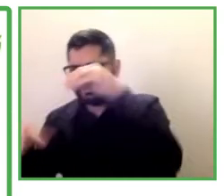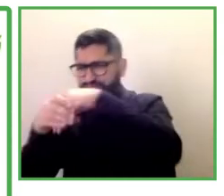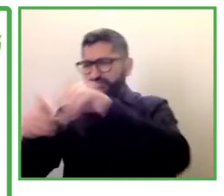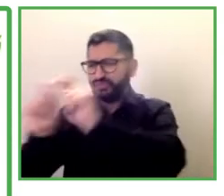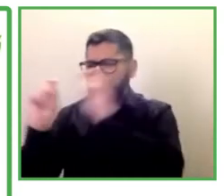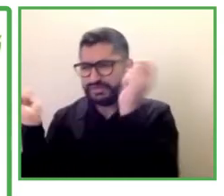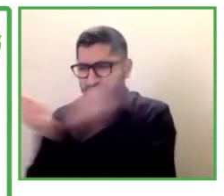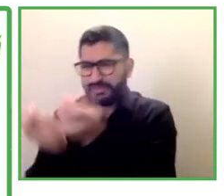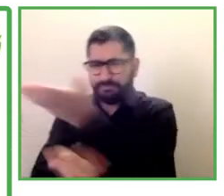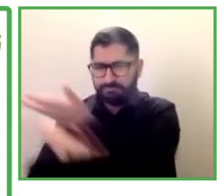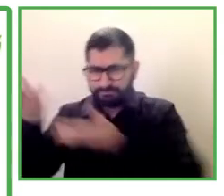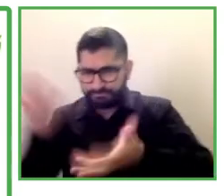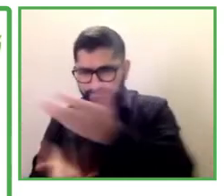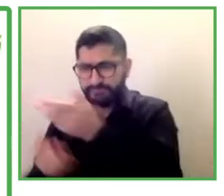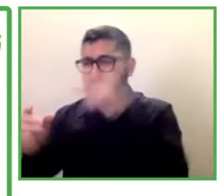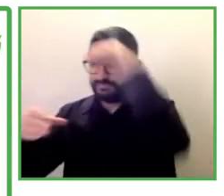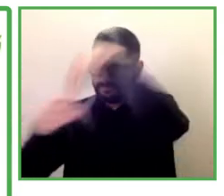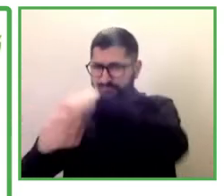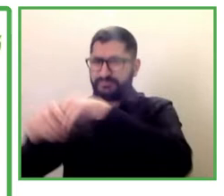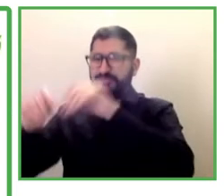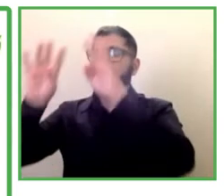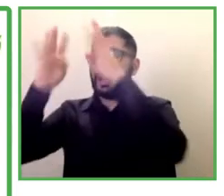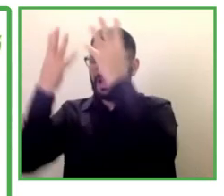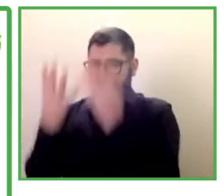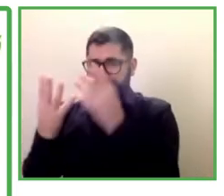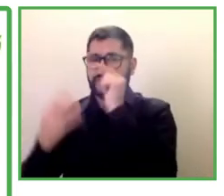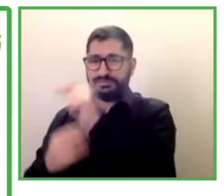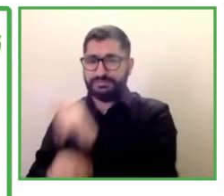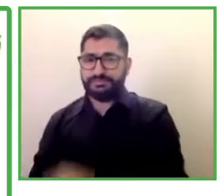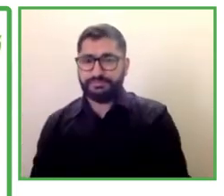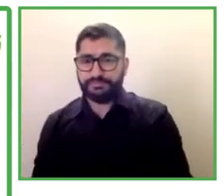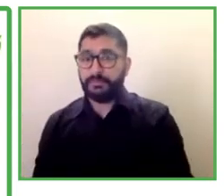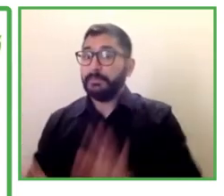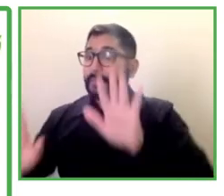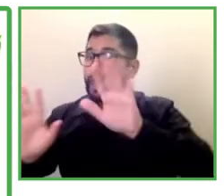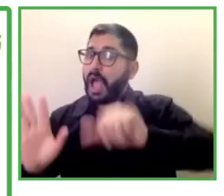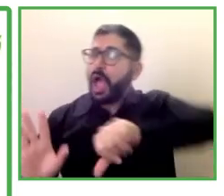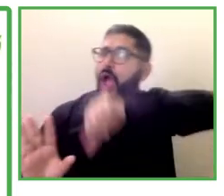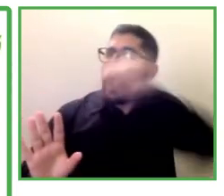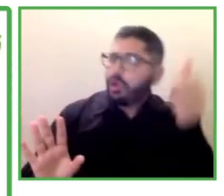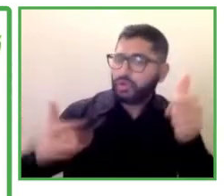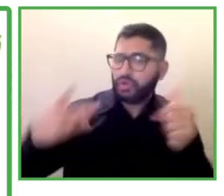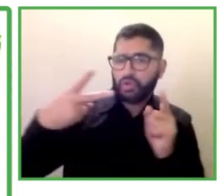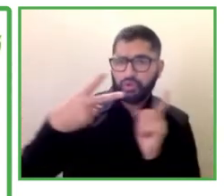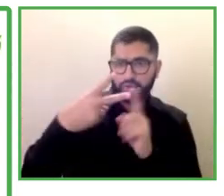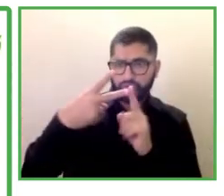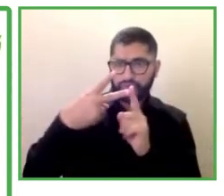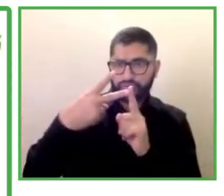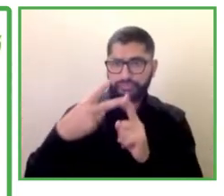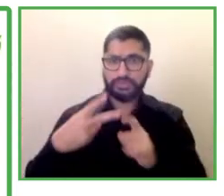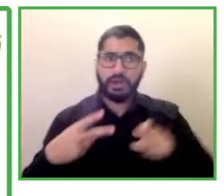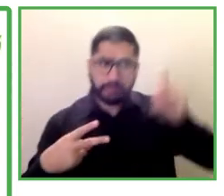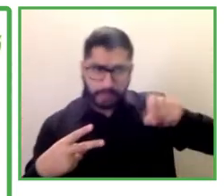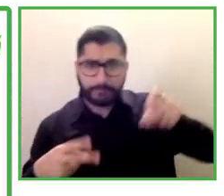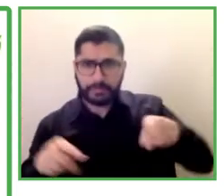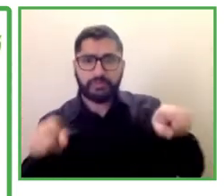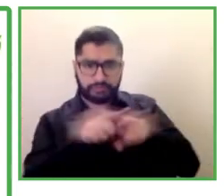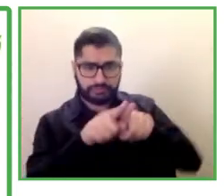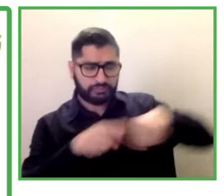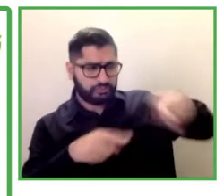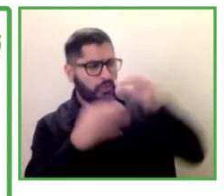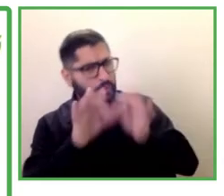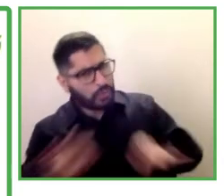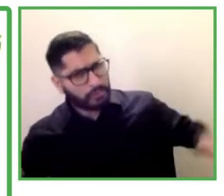the institution itself. And on the other hand, and this is maybe the most innovative part of the